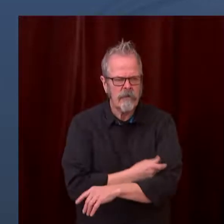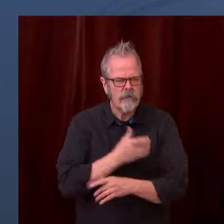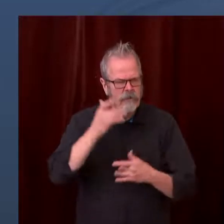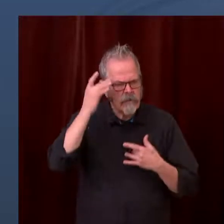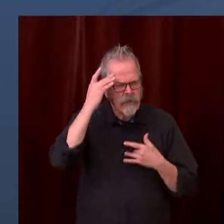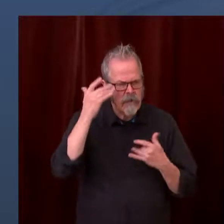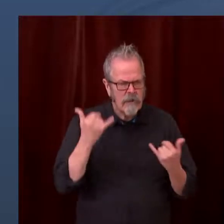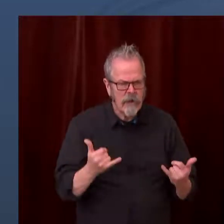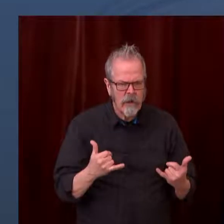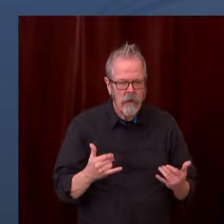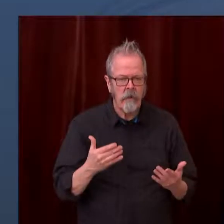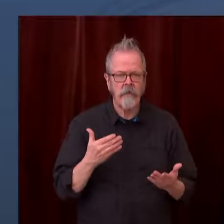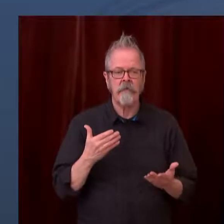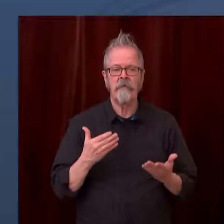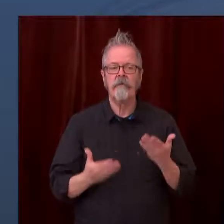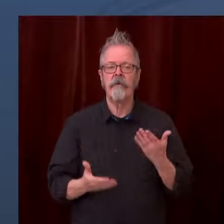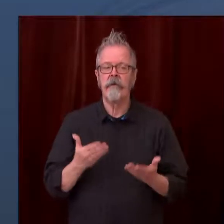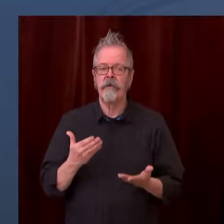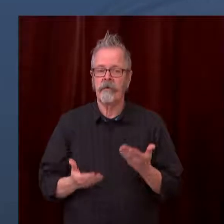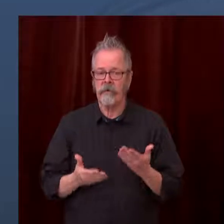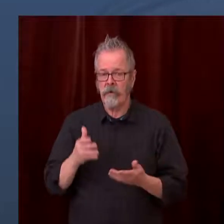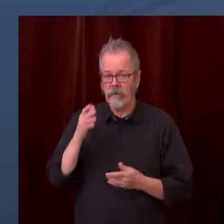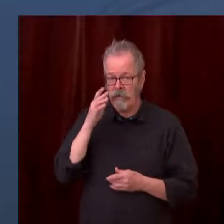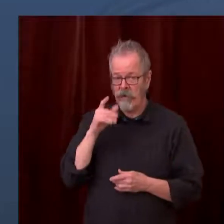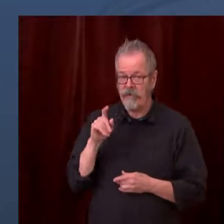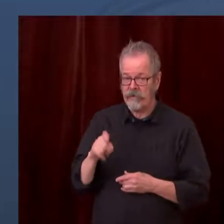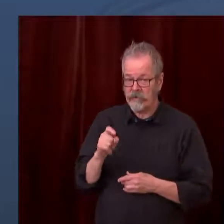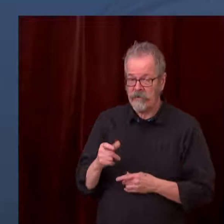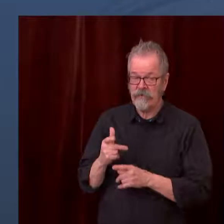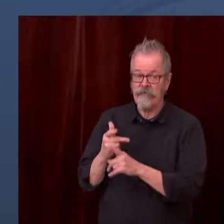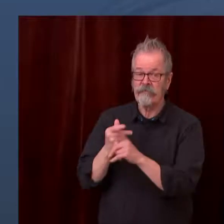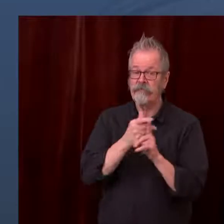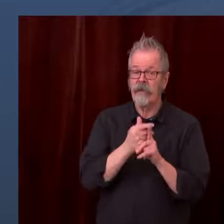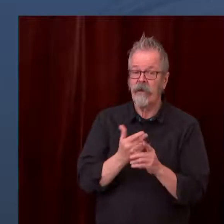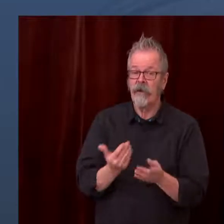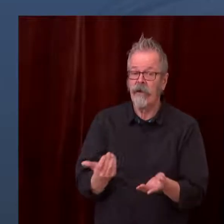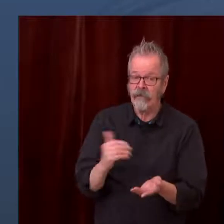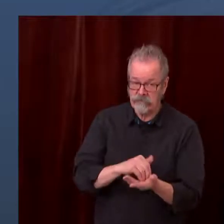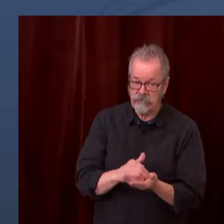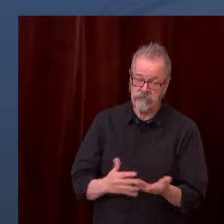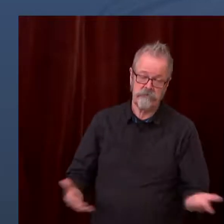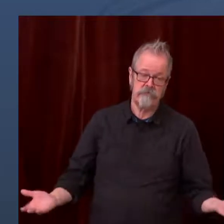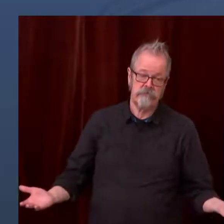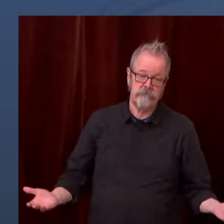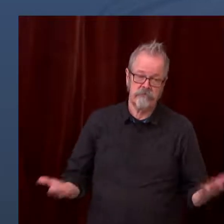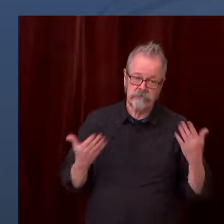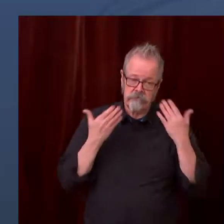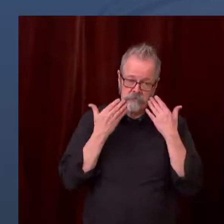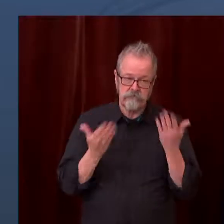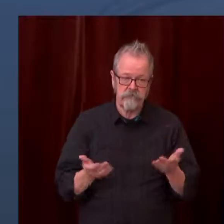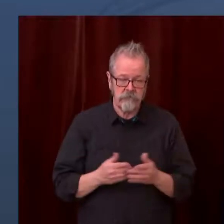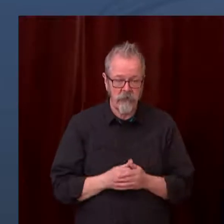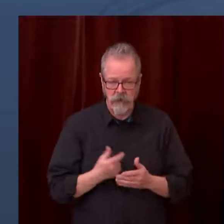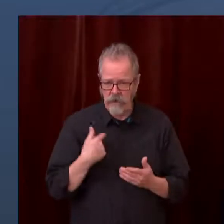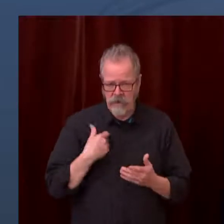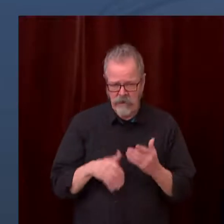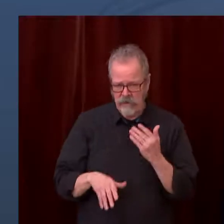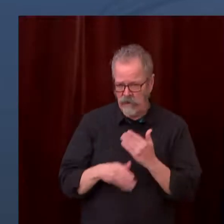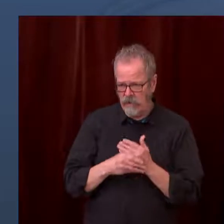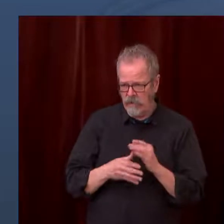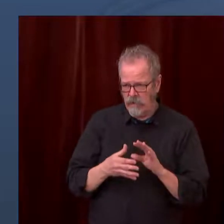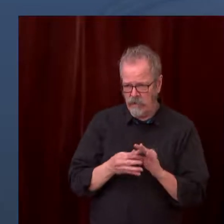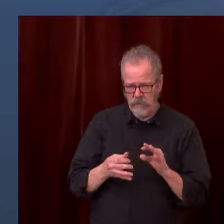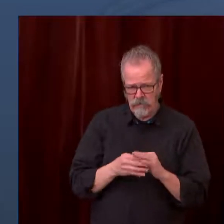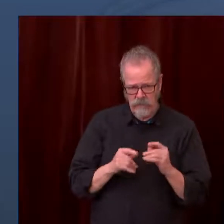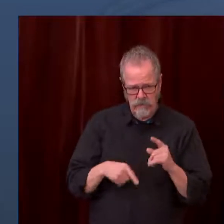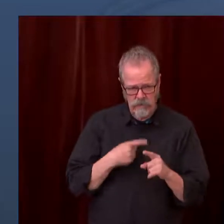that's the main thing. And Governor, if I could just make a quick comment about the 6 feet and from the school